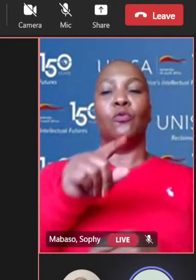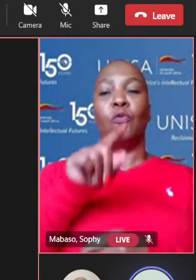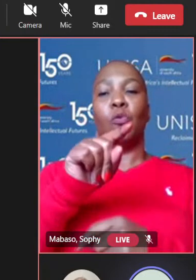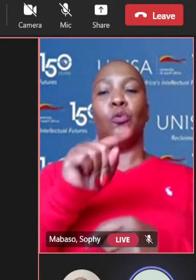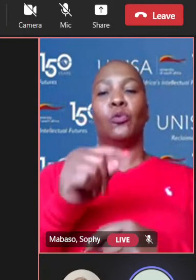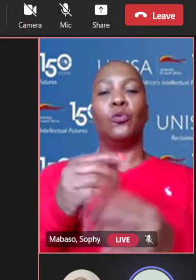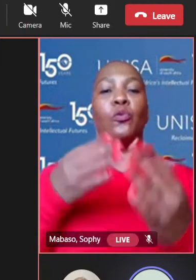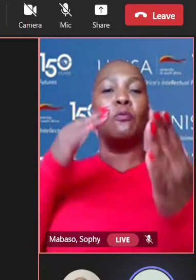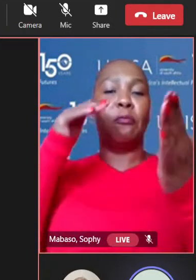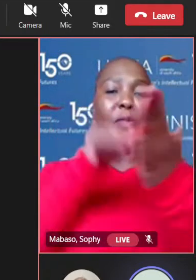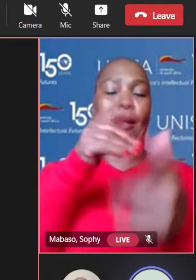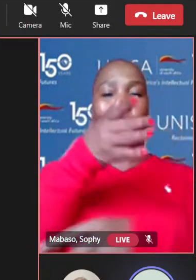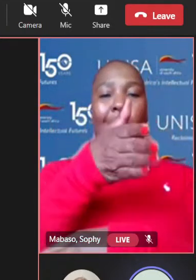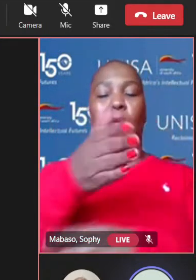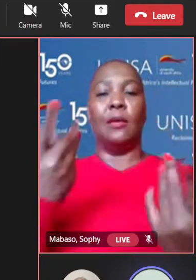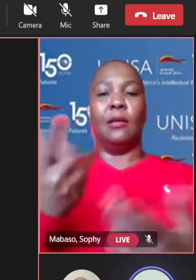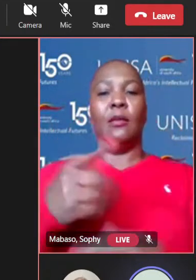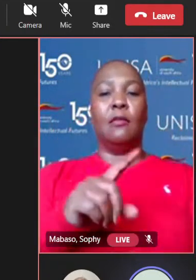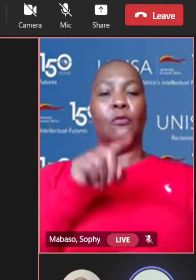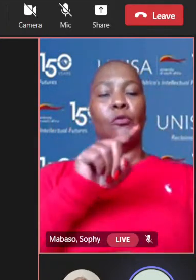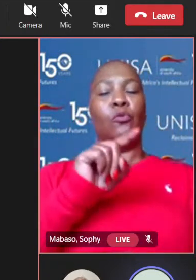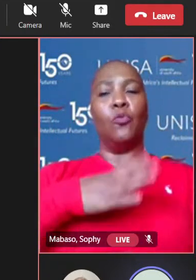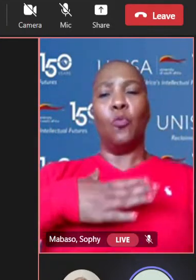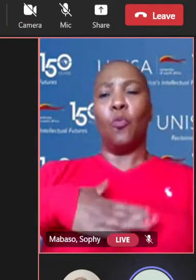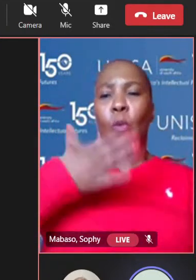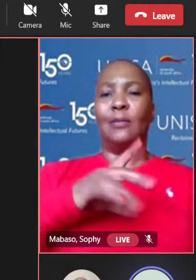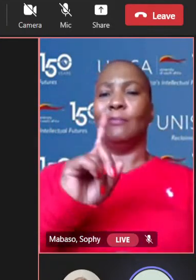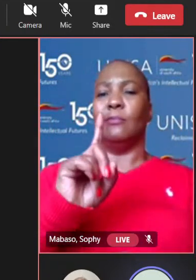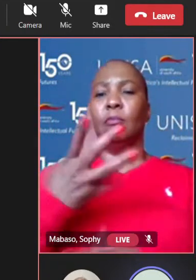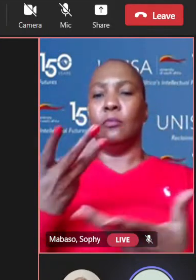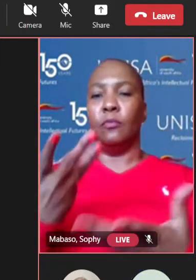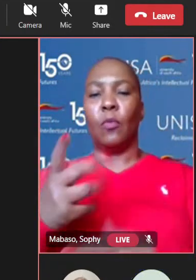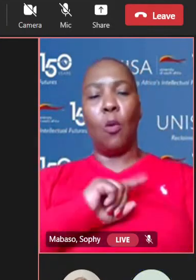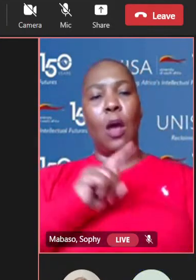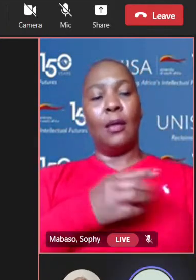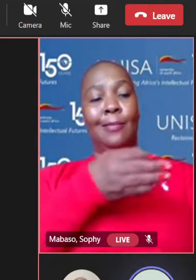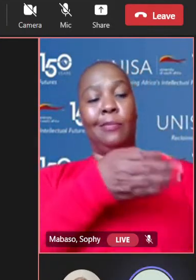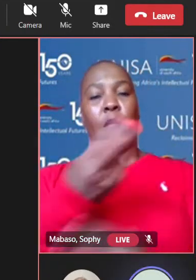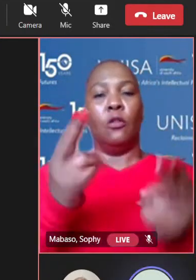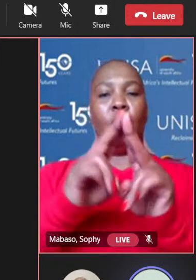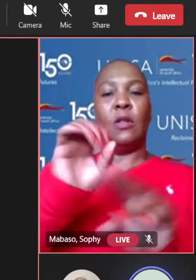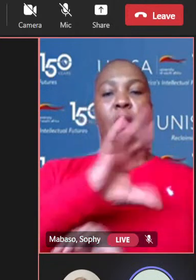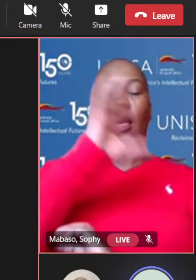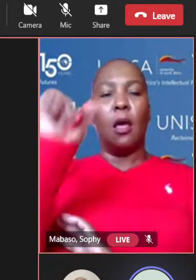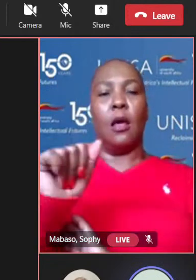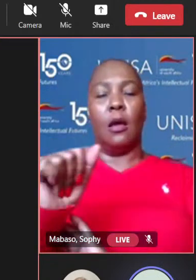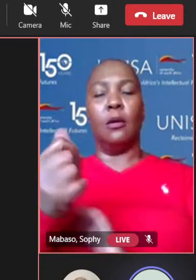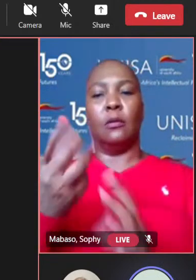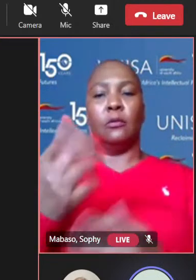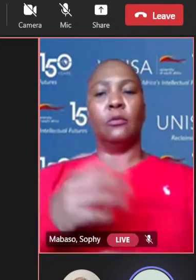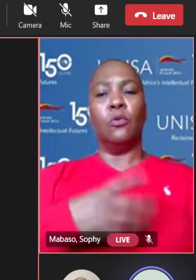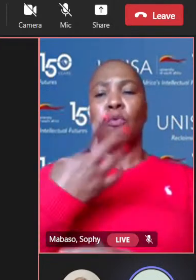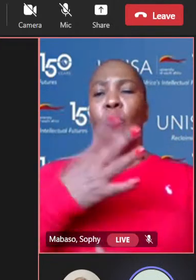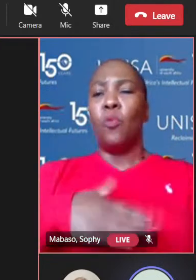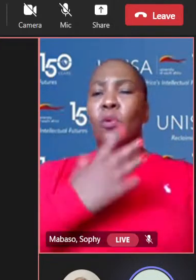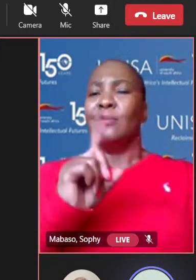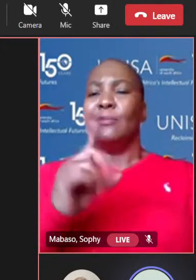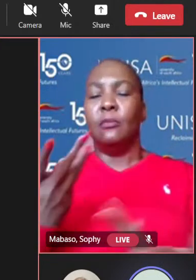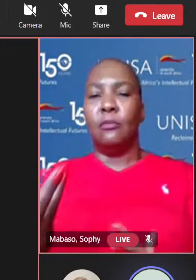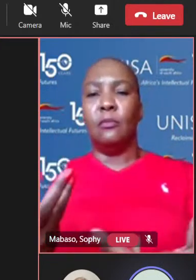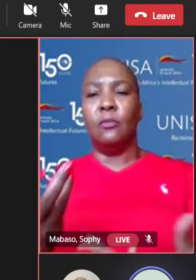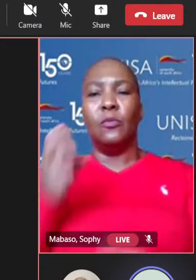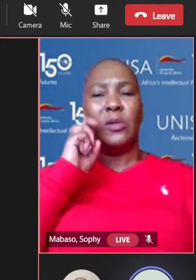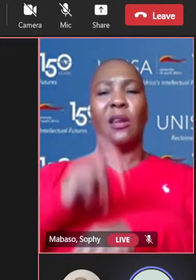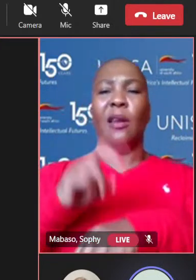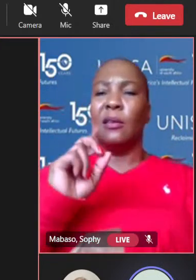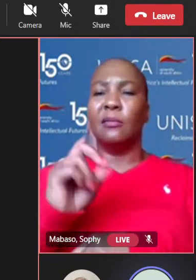for you to achieve what you want. For you, because we are here to Unisa, to achieve what you want, to achieve what you need. What do you have